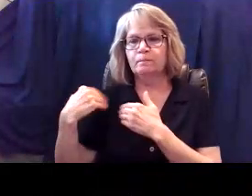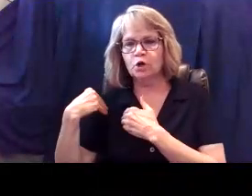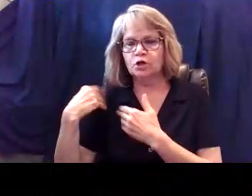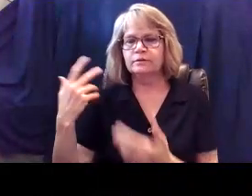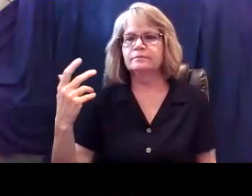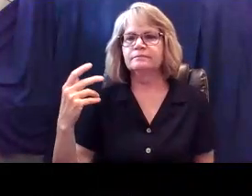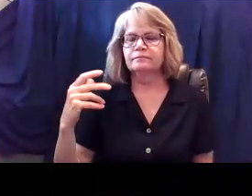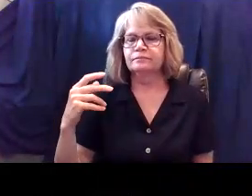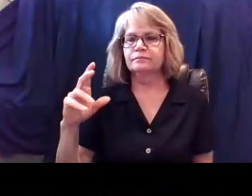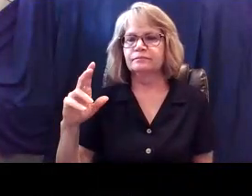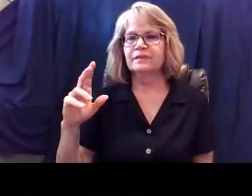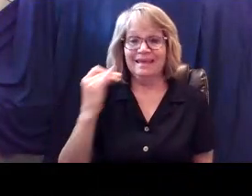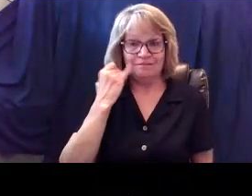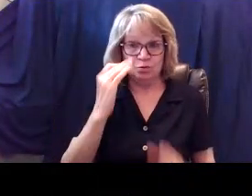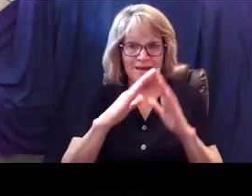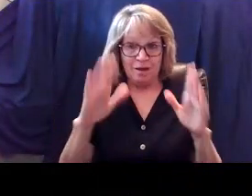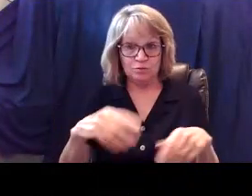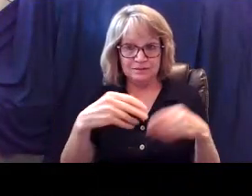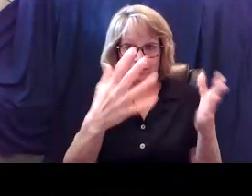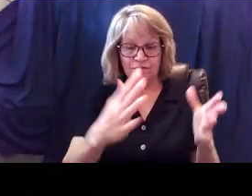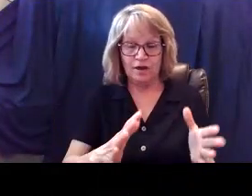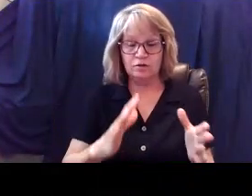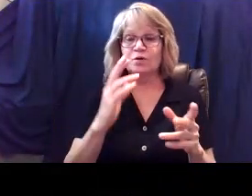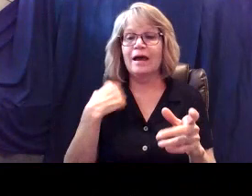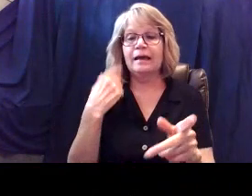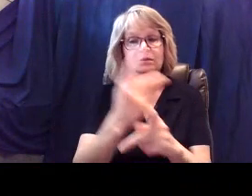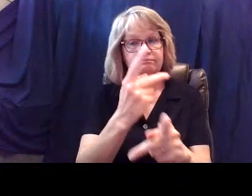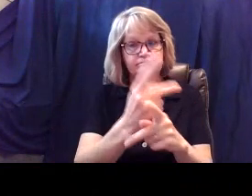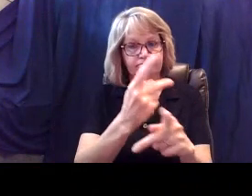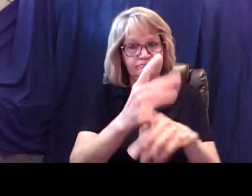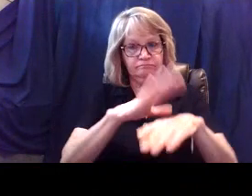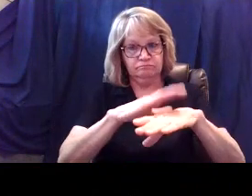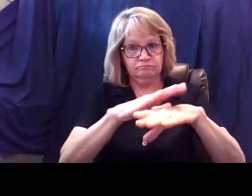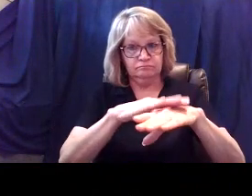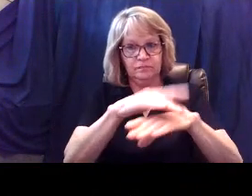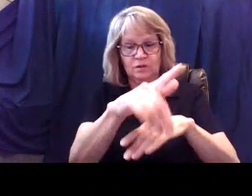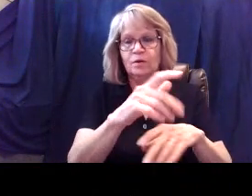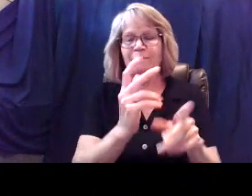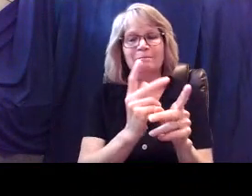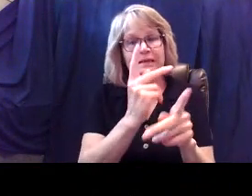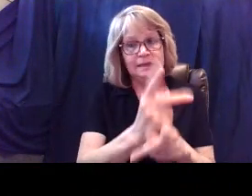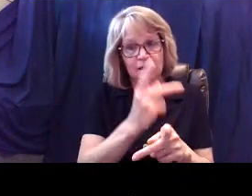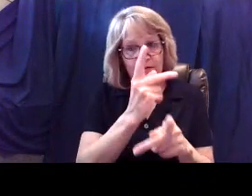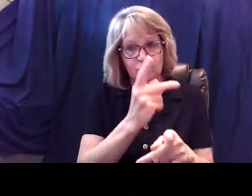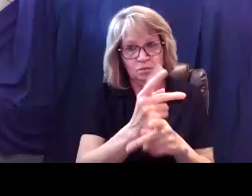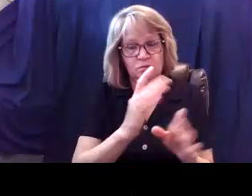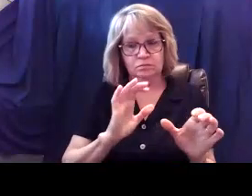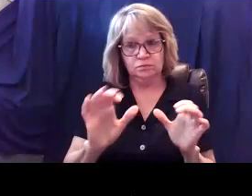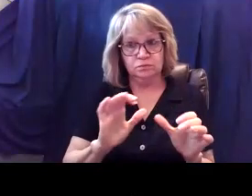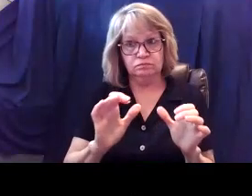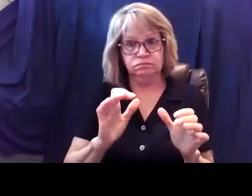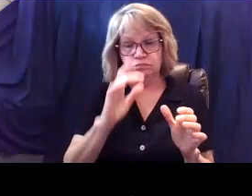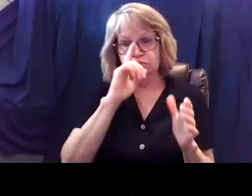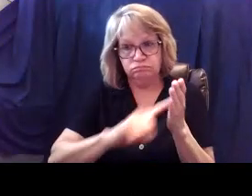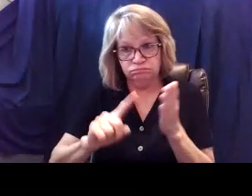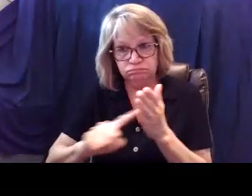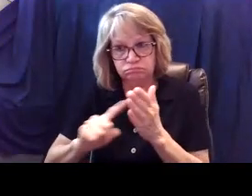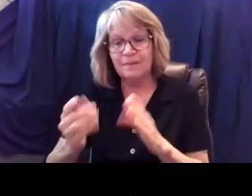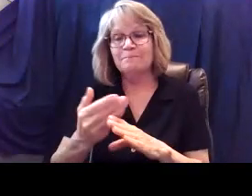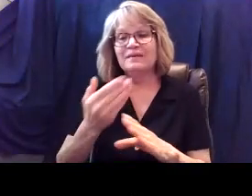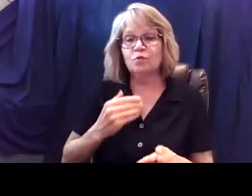housing provider, I would caution you to be very cautious and do due diligence before you would cite